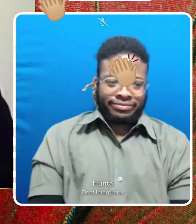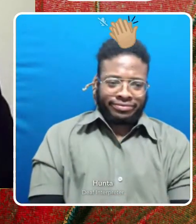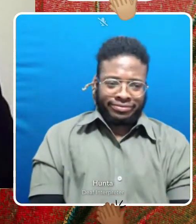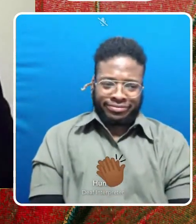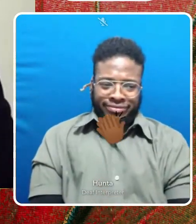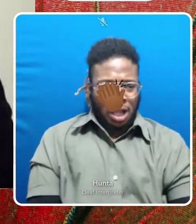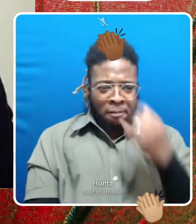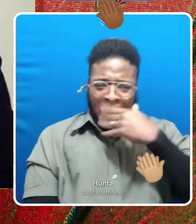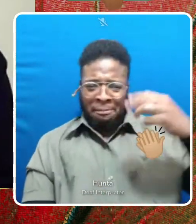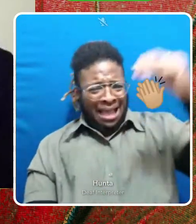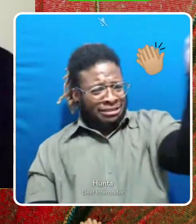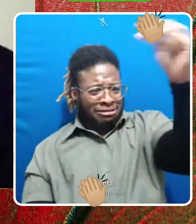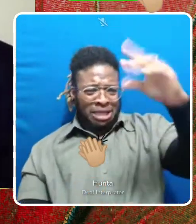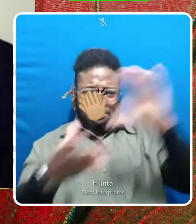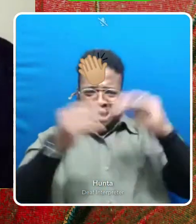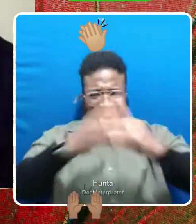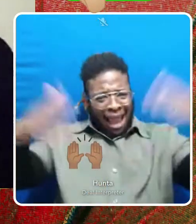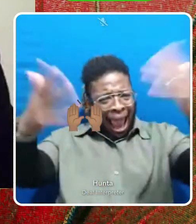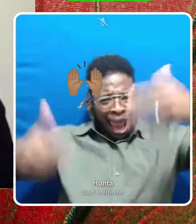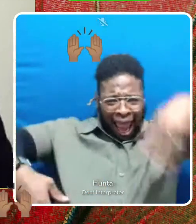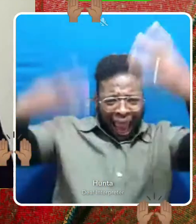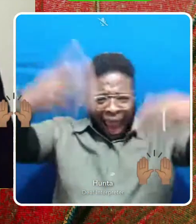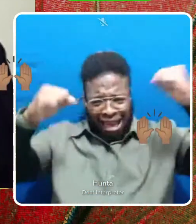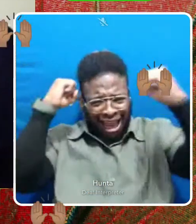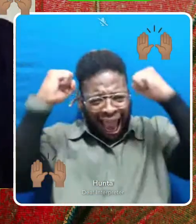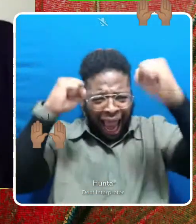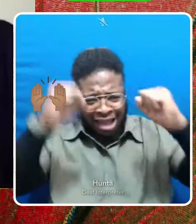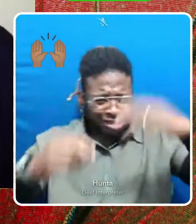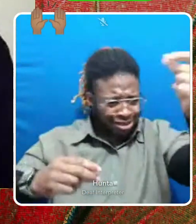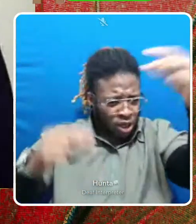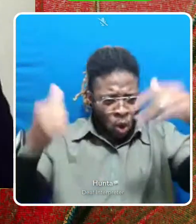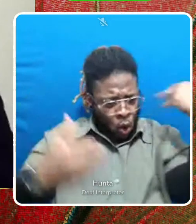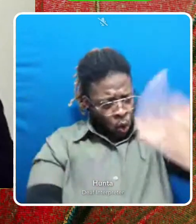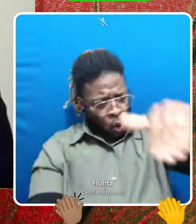Oh yeah. Oh yeah. Oh yeah. Y'all. Yo,